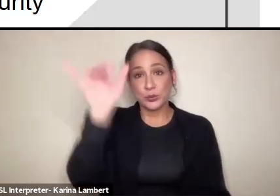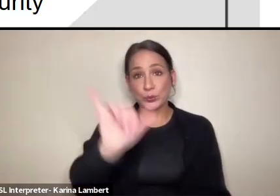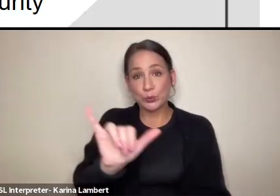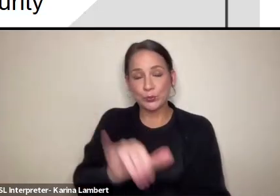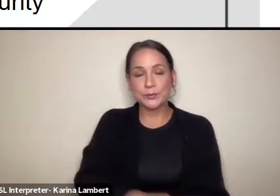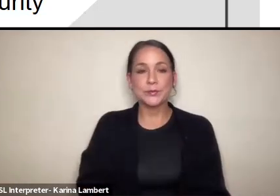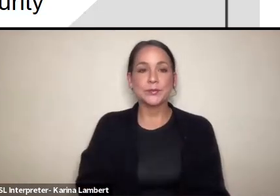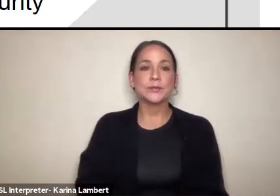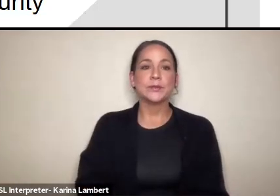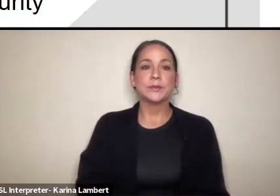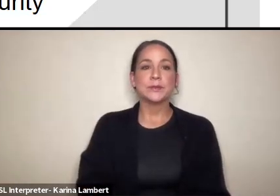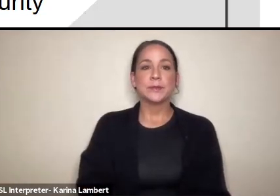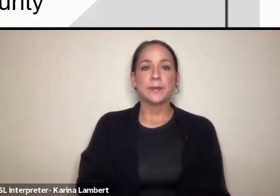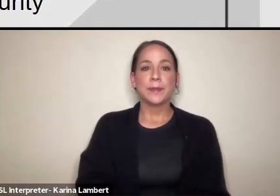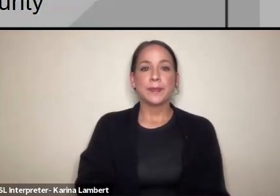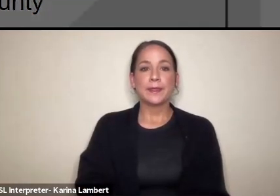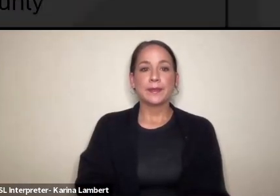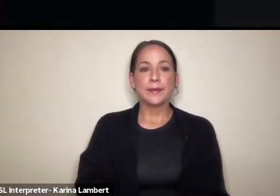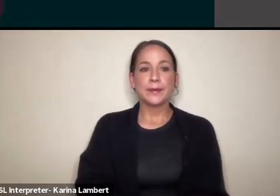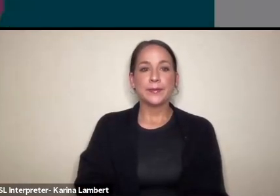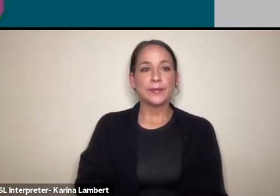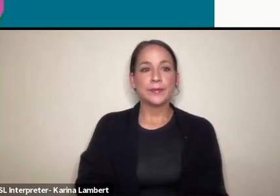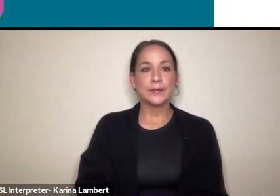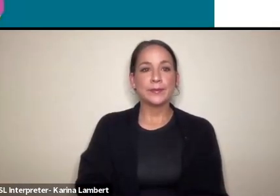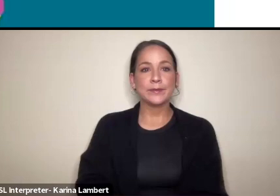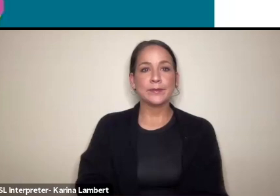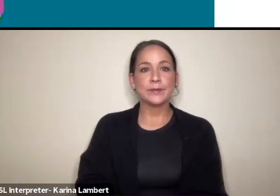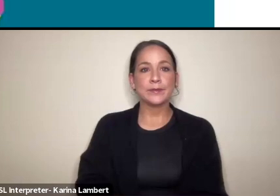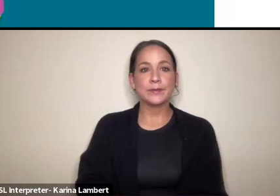All righty, if you want to go to the next slide.